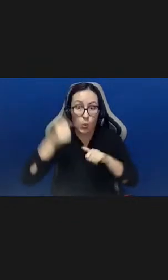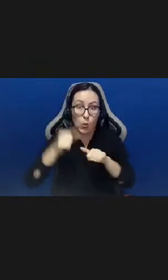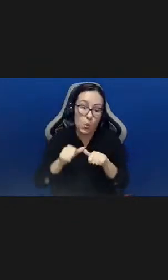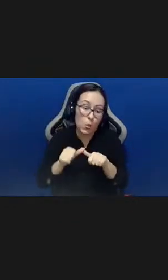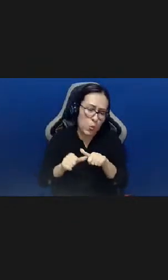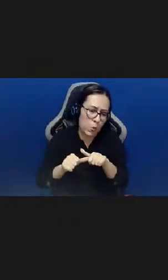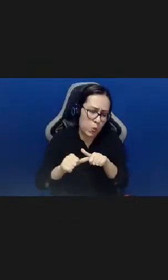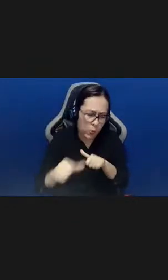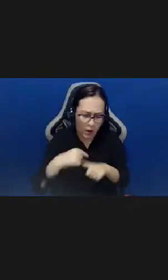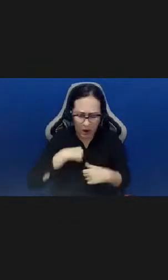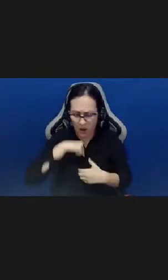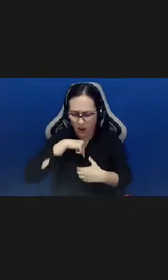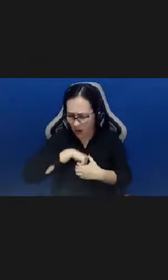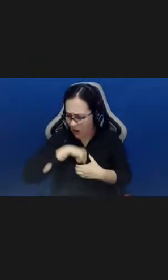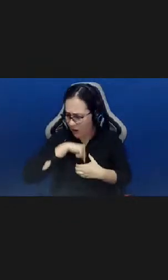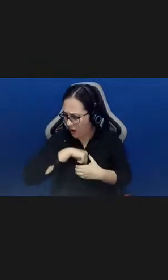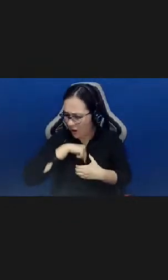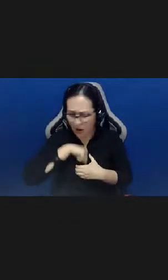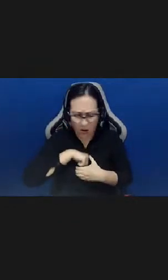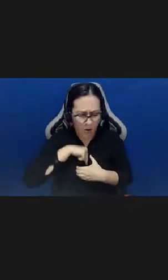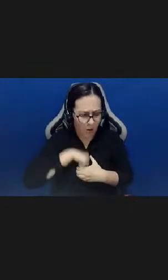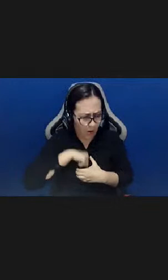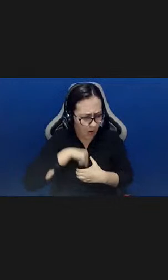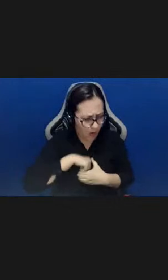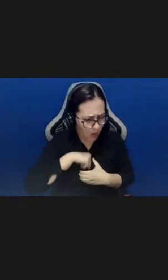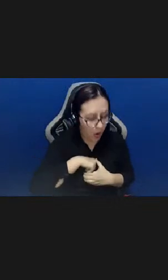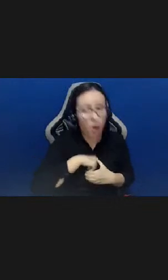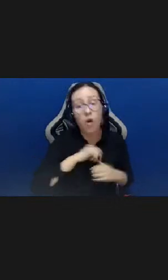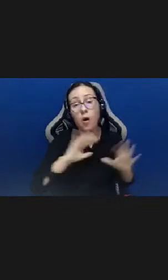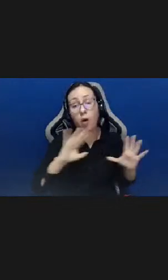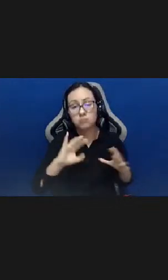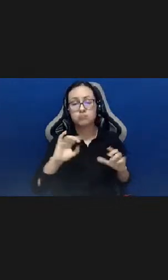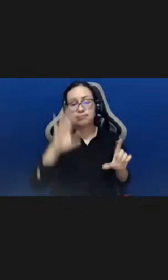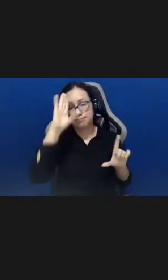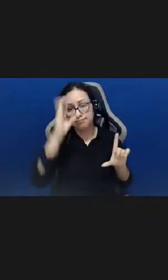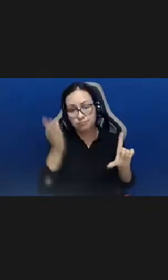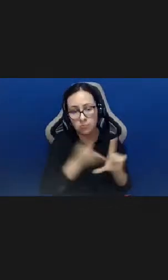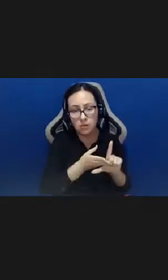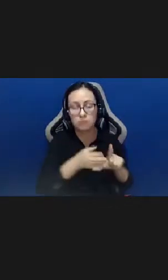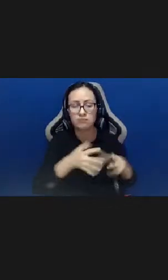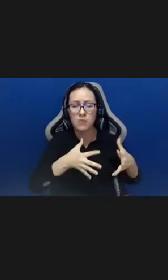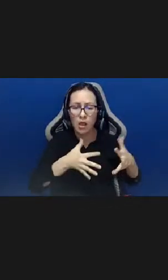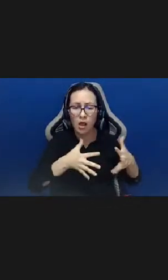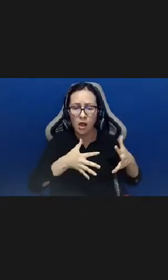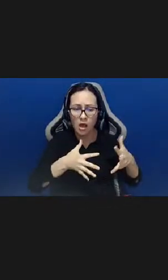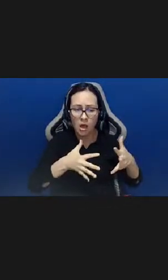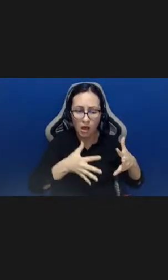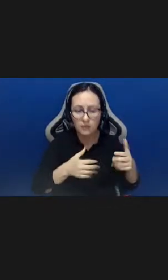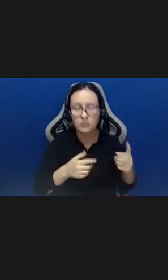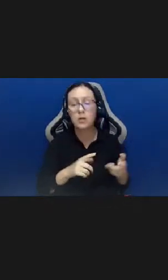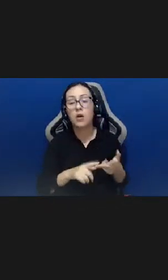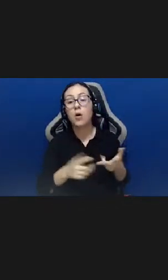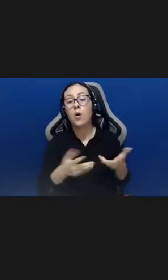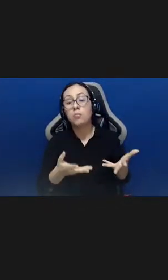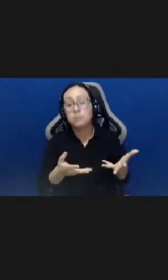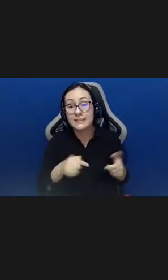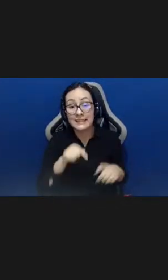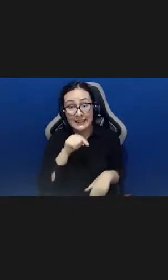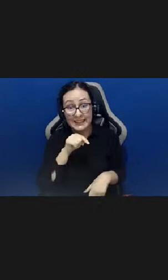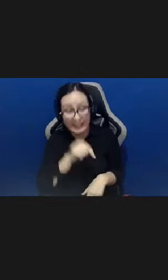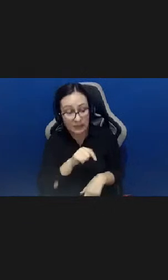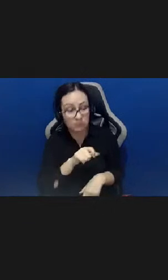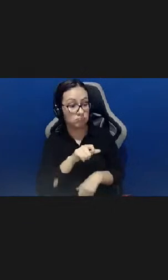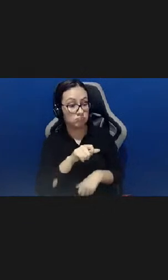due to Alzheimer's, have been dying because of the impact on older people. So there will be a